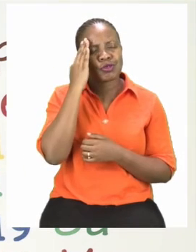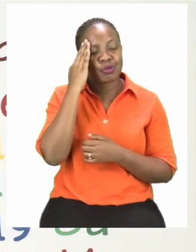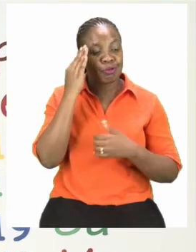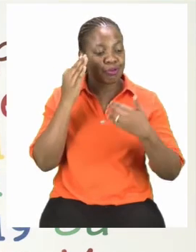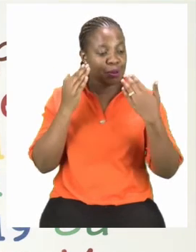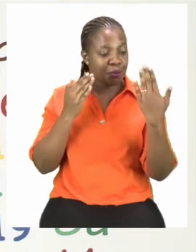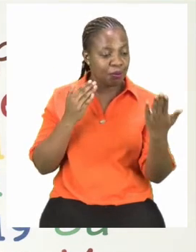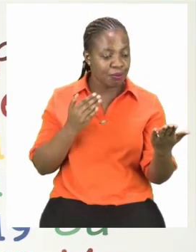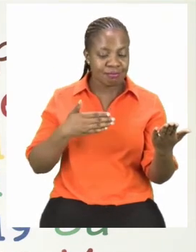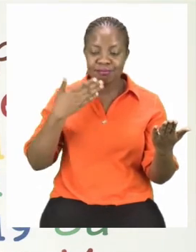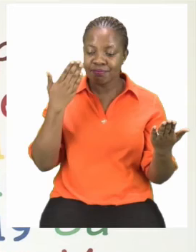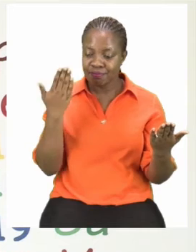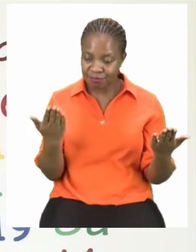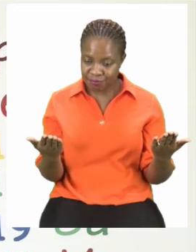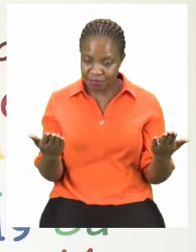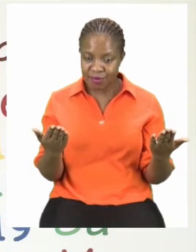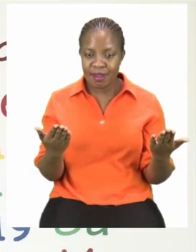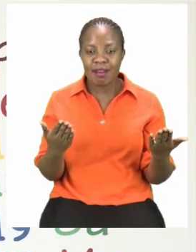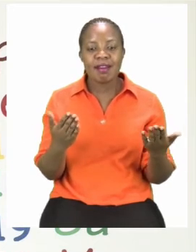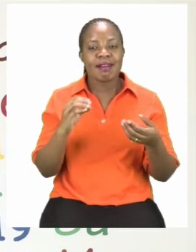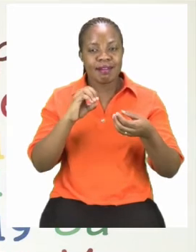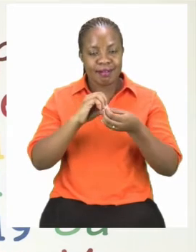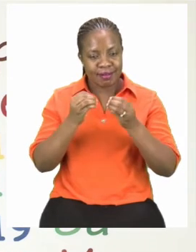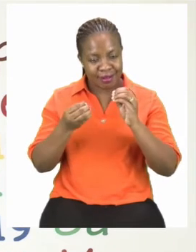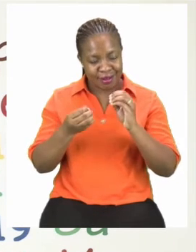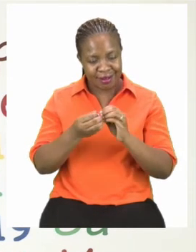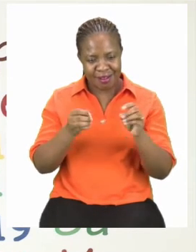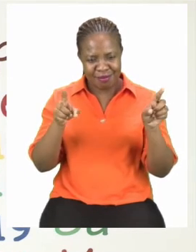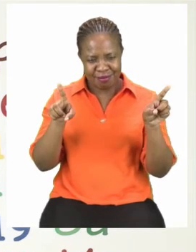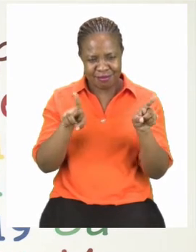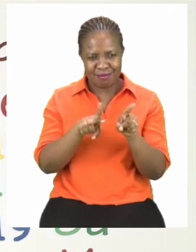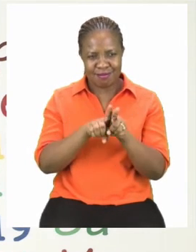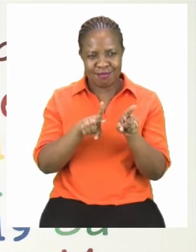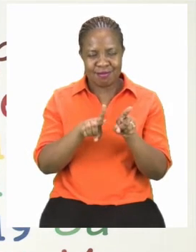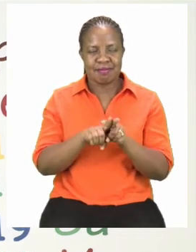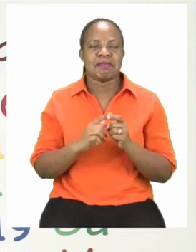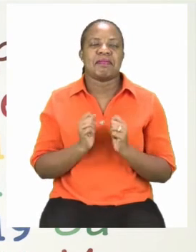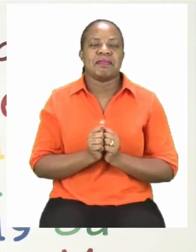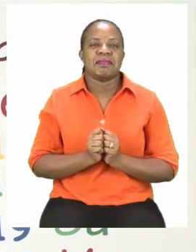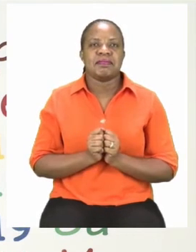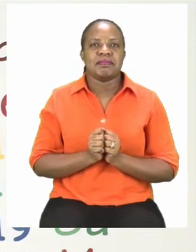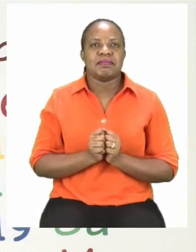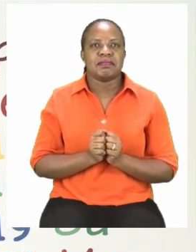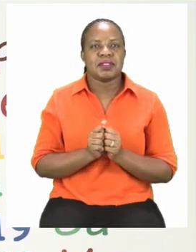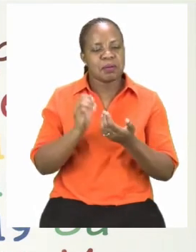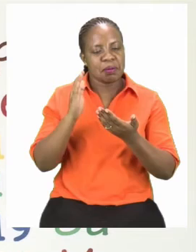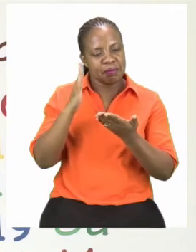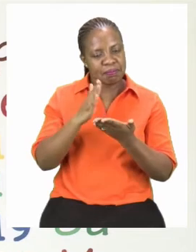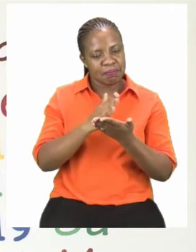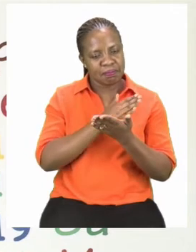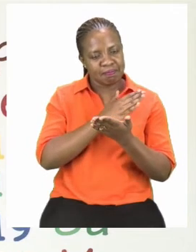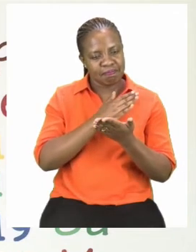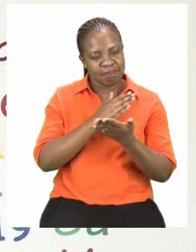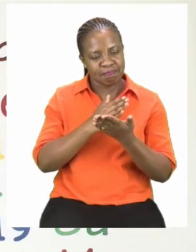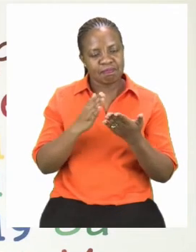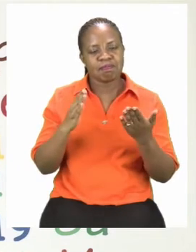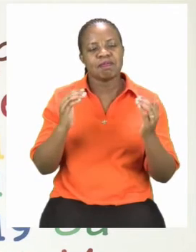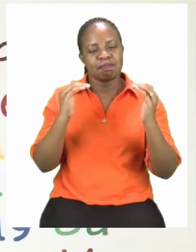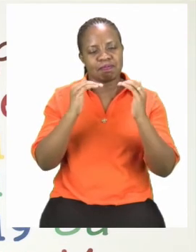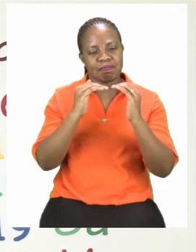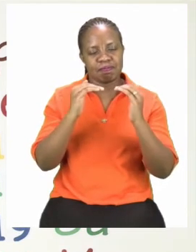Let's read the second sentence. It says, dash friends are funny. Now we need to